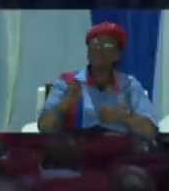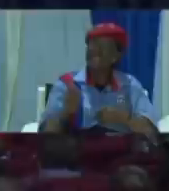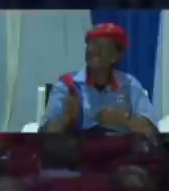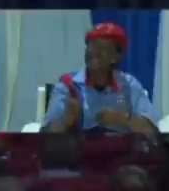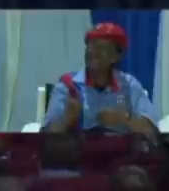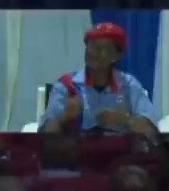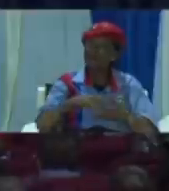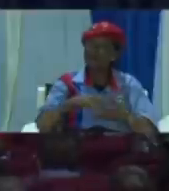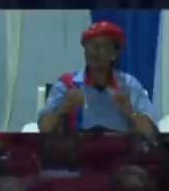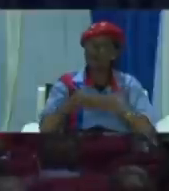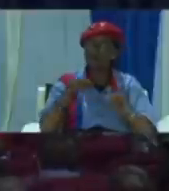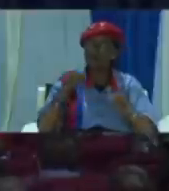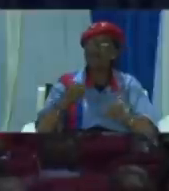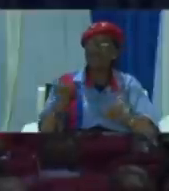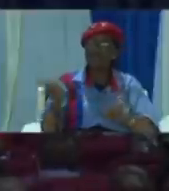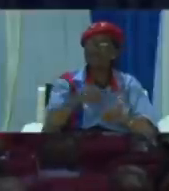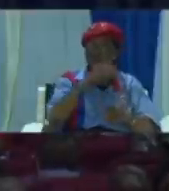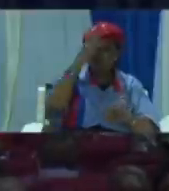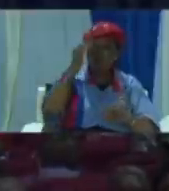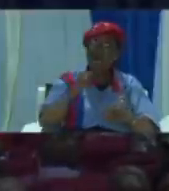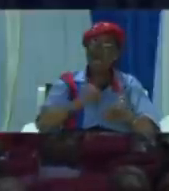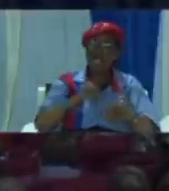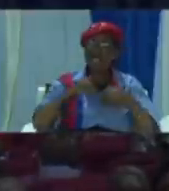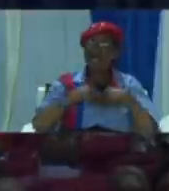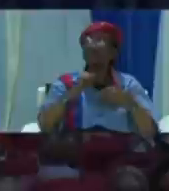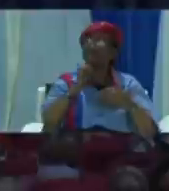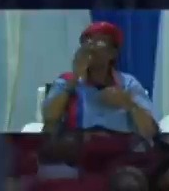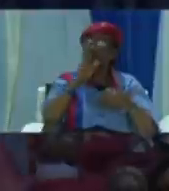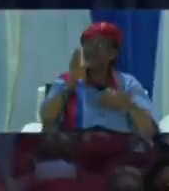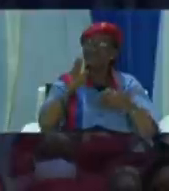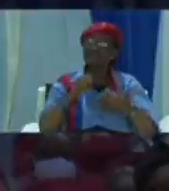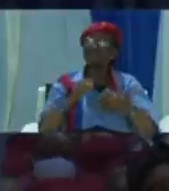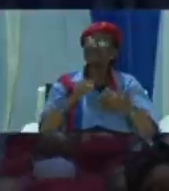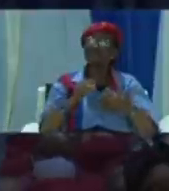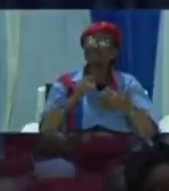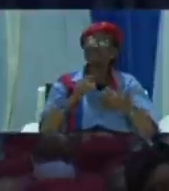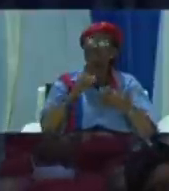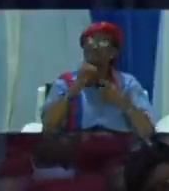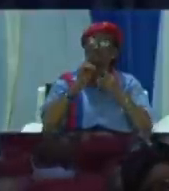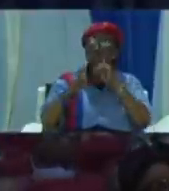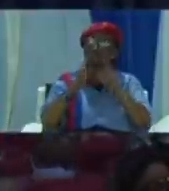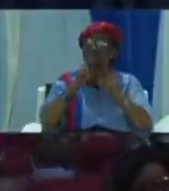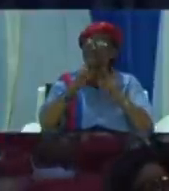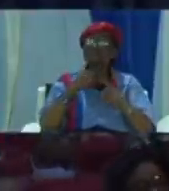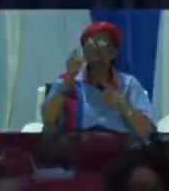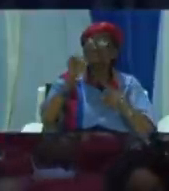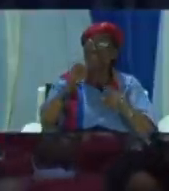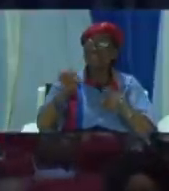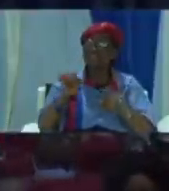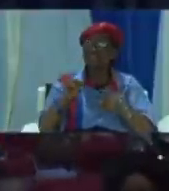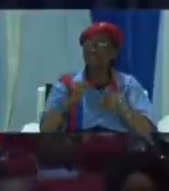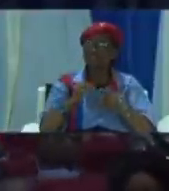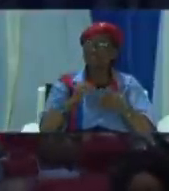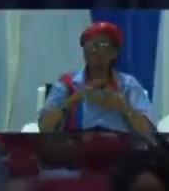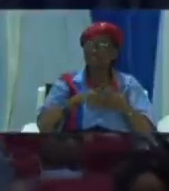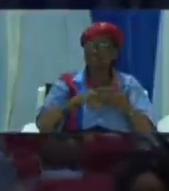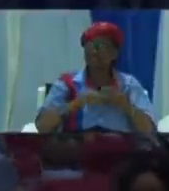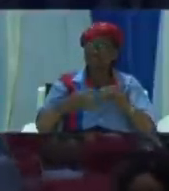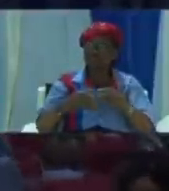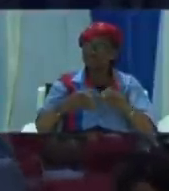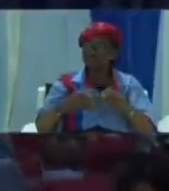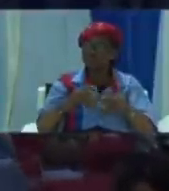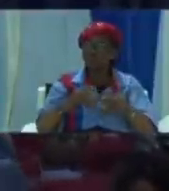not been telling stories tonight. Because It's a prophetic night. Oh dear, let's tell her.